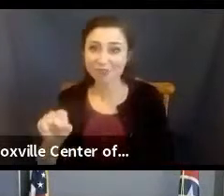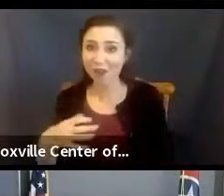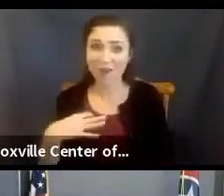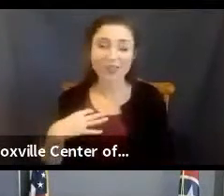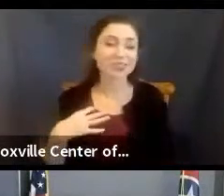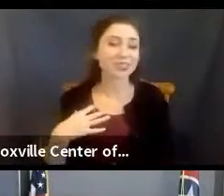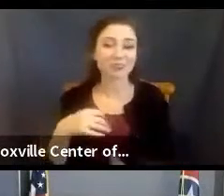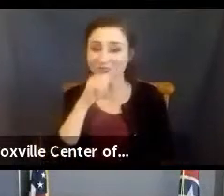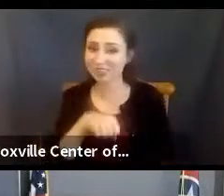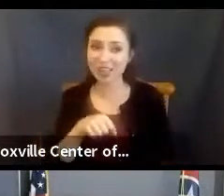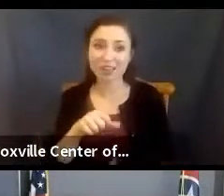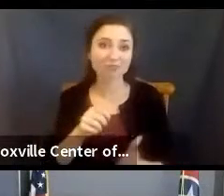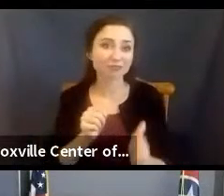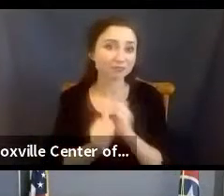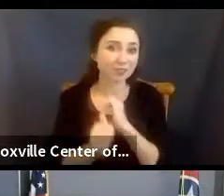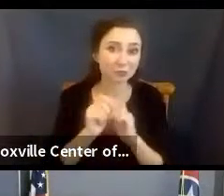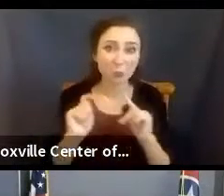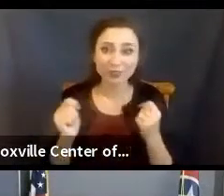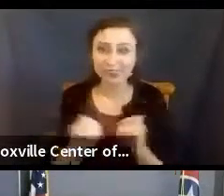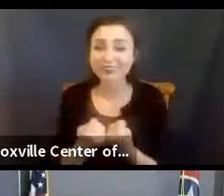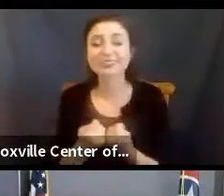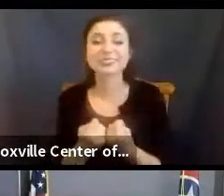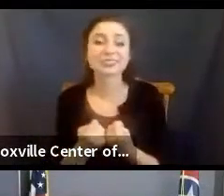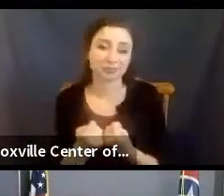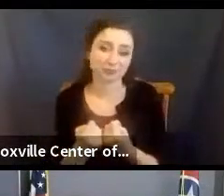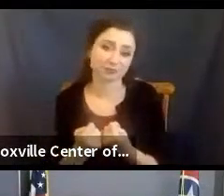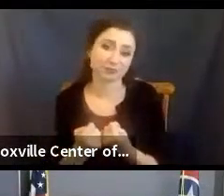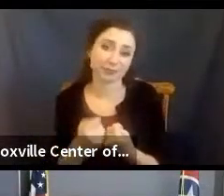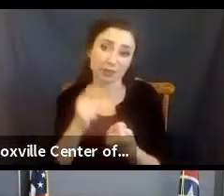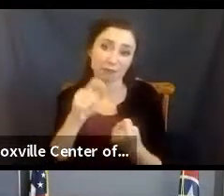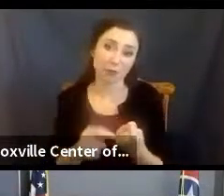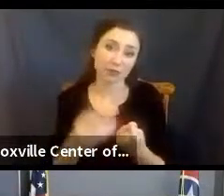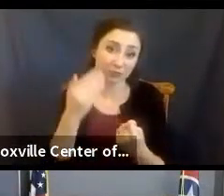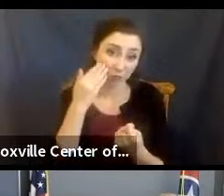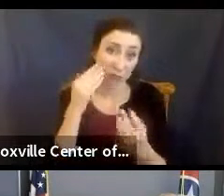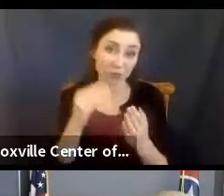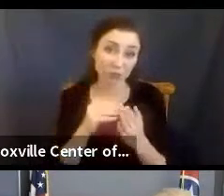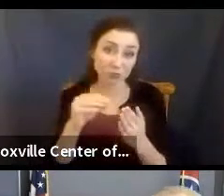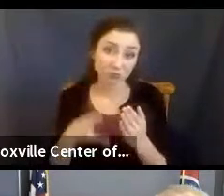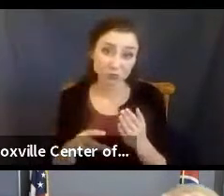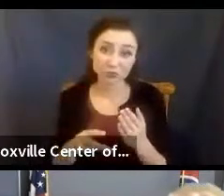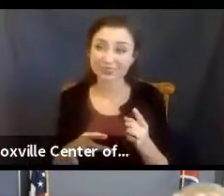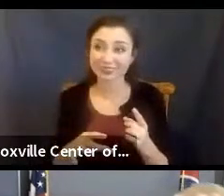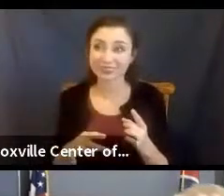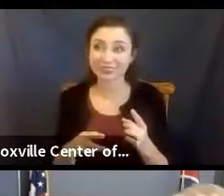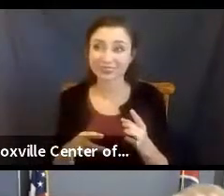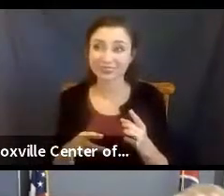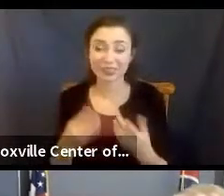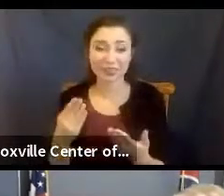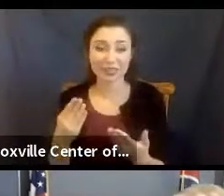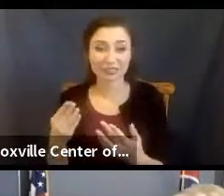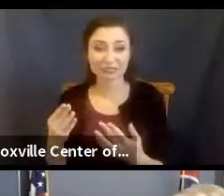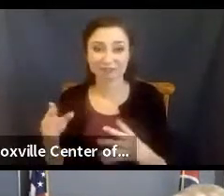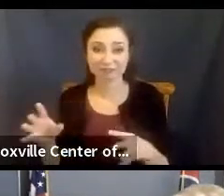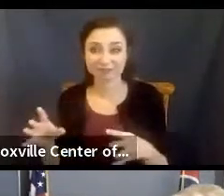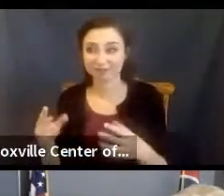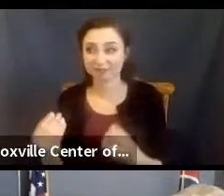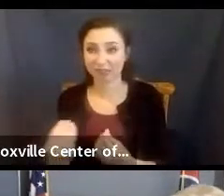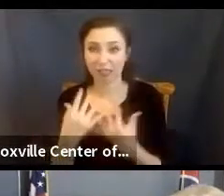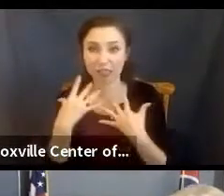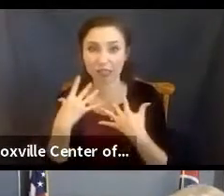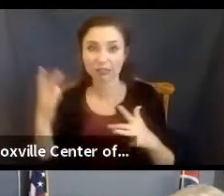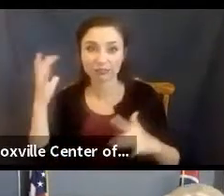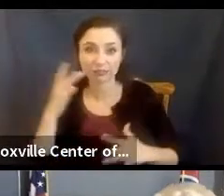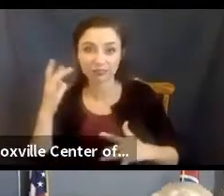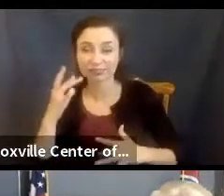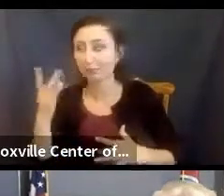for our sports teams. But we also need to know that as students get it, they may not be affected so much, but the people of